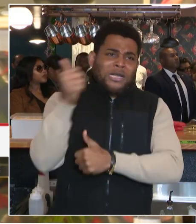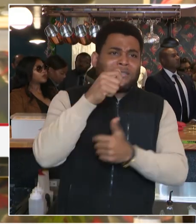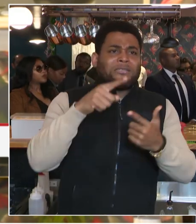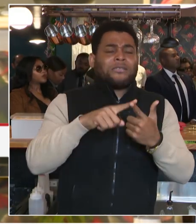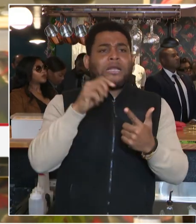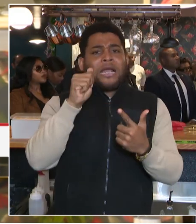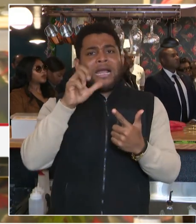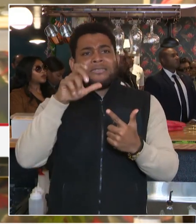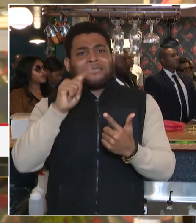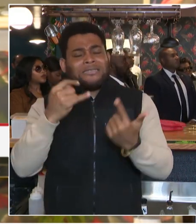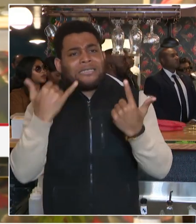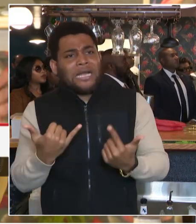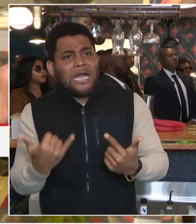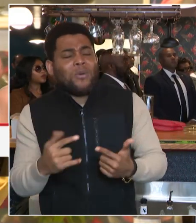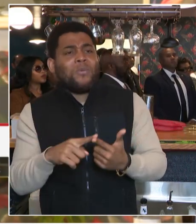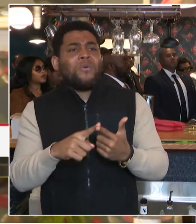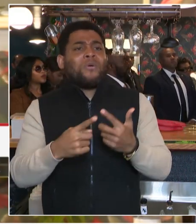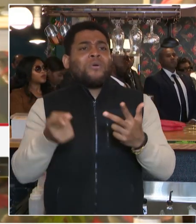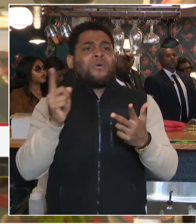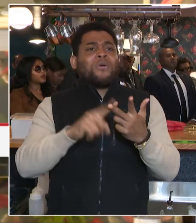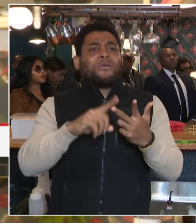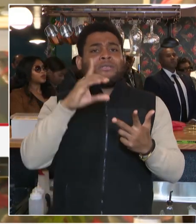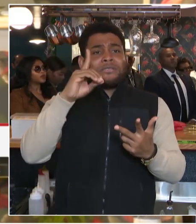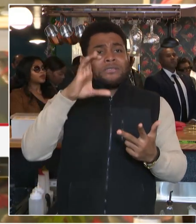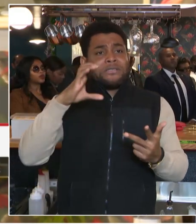of bills. There have been